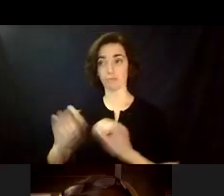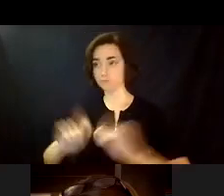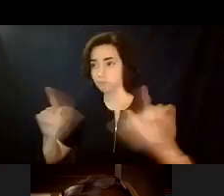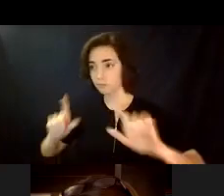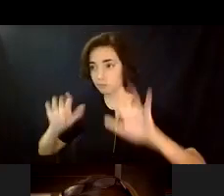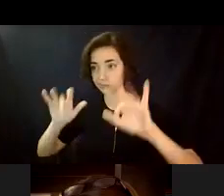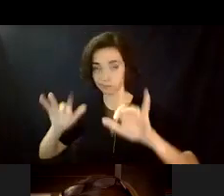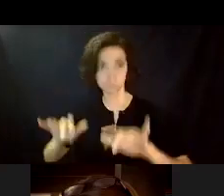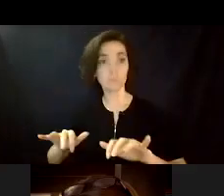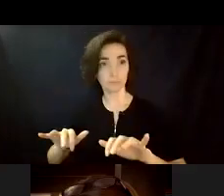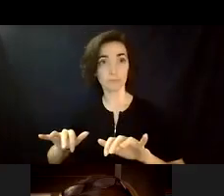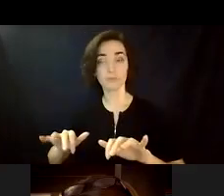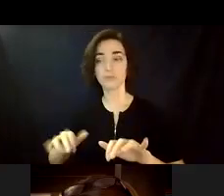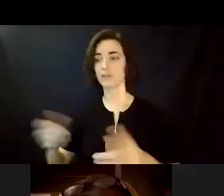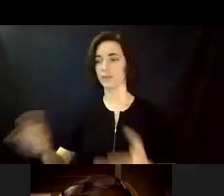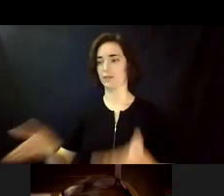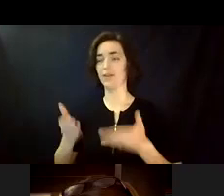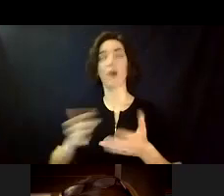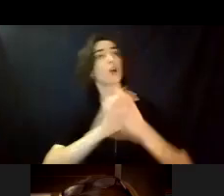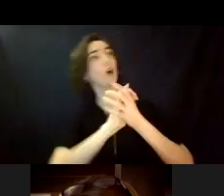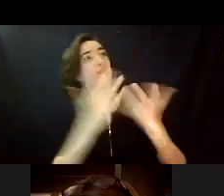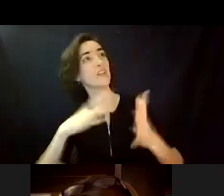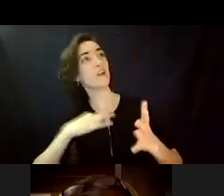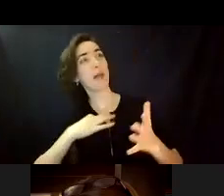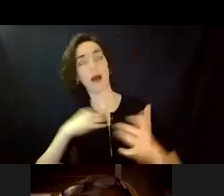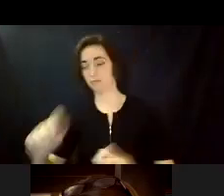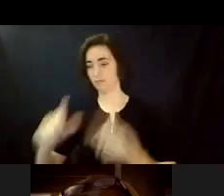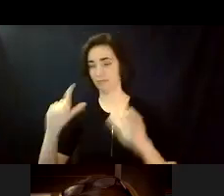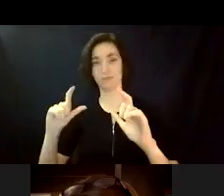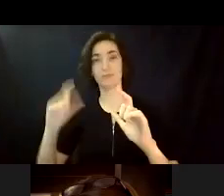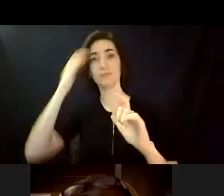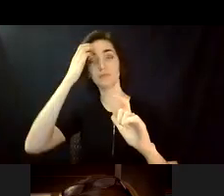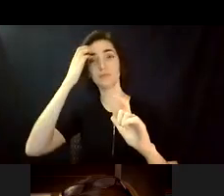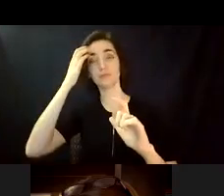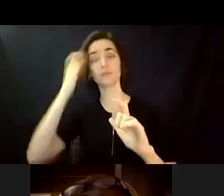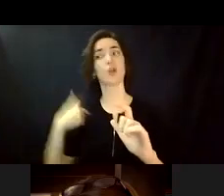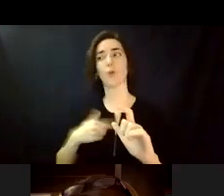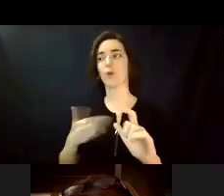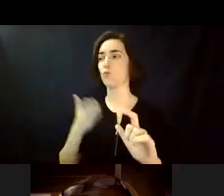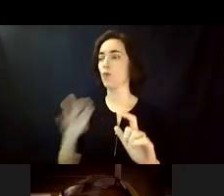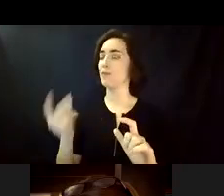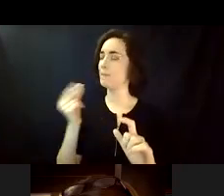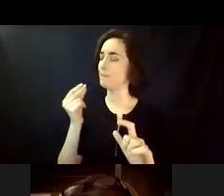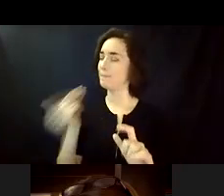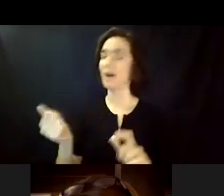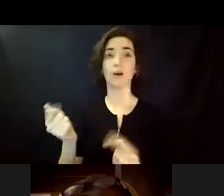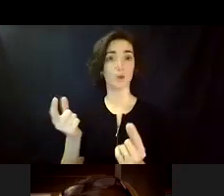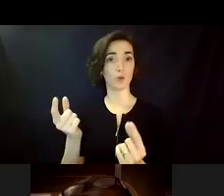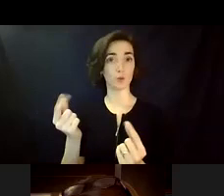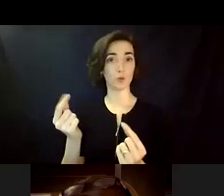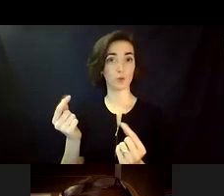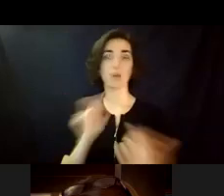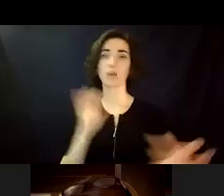get a little congratulations, you've applied. And one of the things that we recommend that they do immediately is to reach